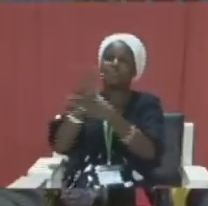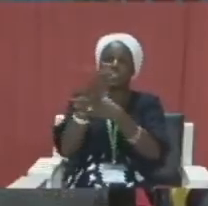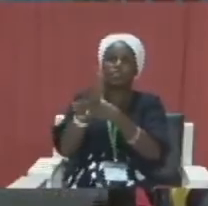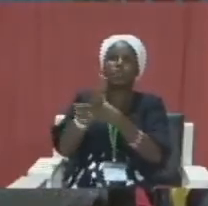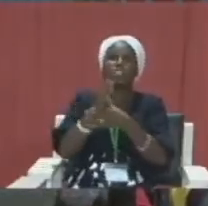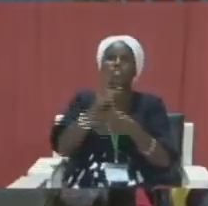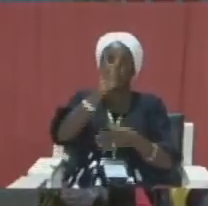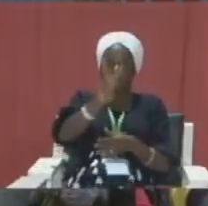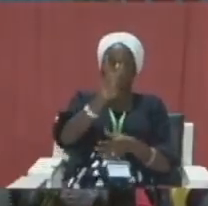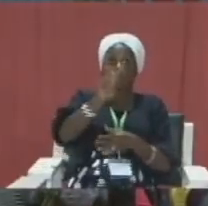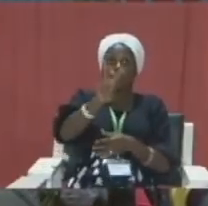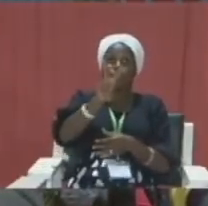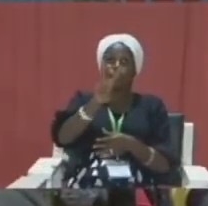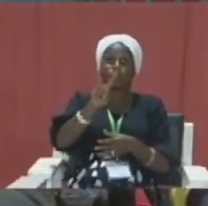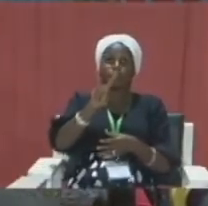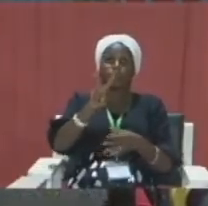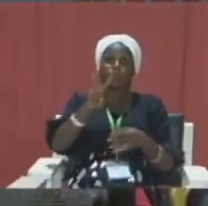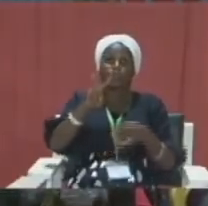murderers,